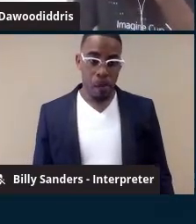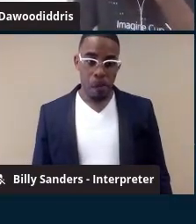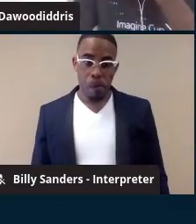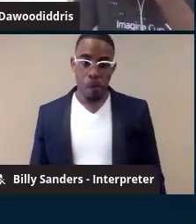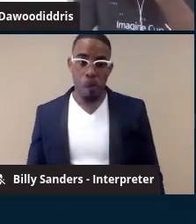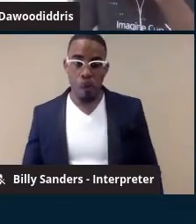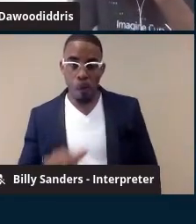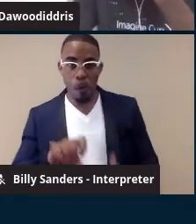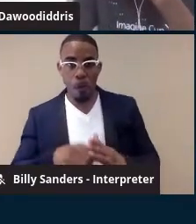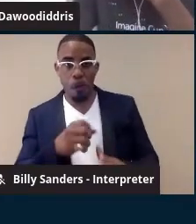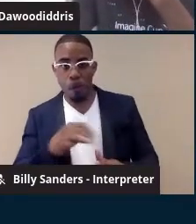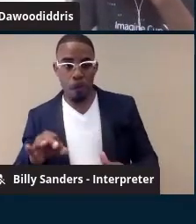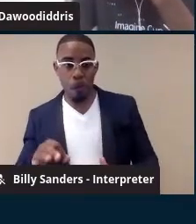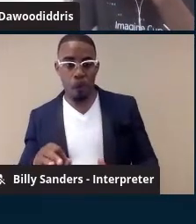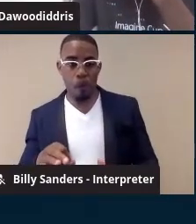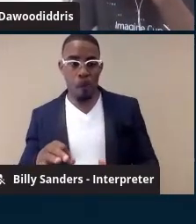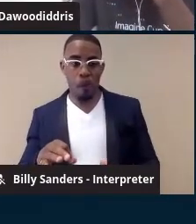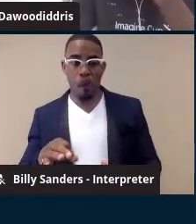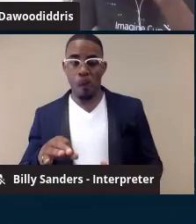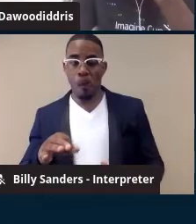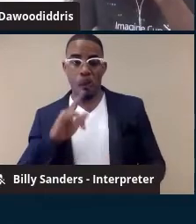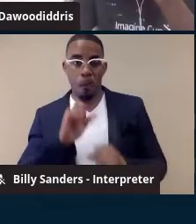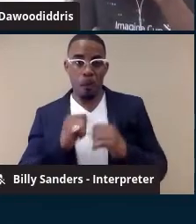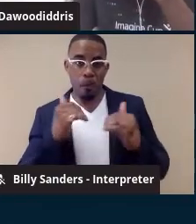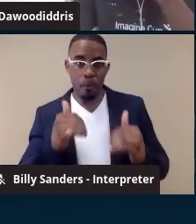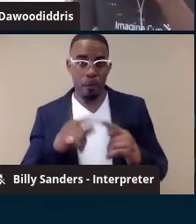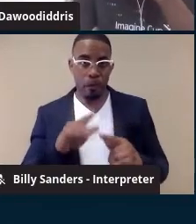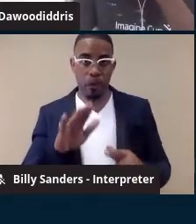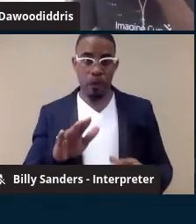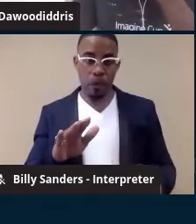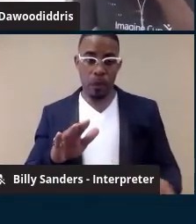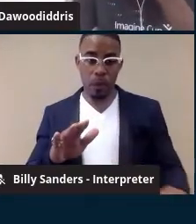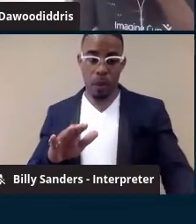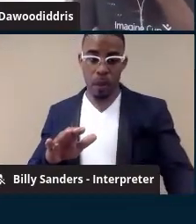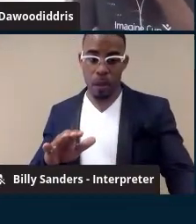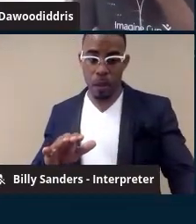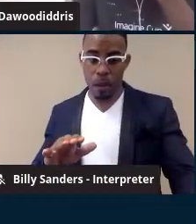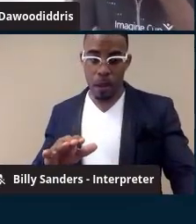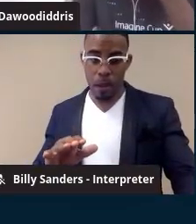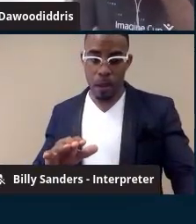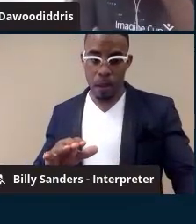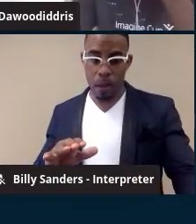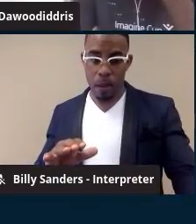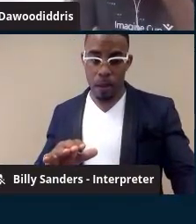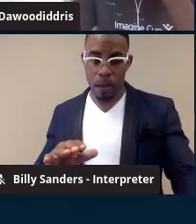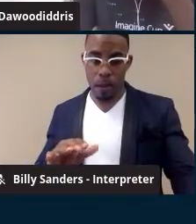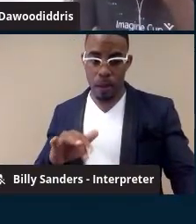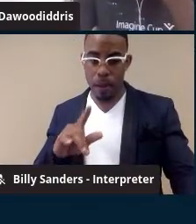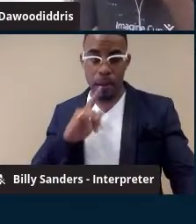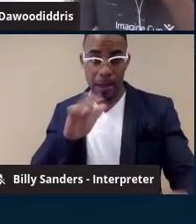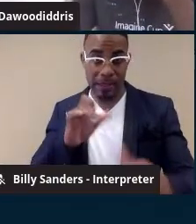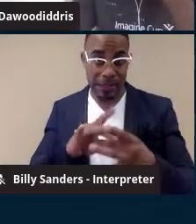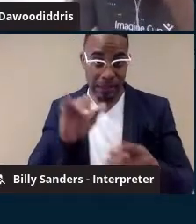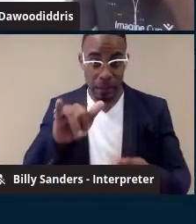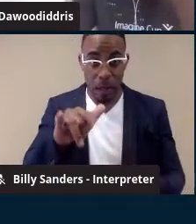is live. Hey, you just actually wrote, your first Node application, and then you're already connecting to the server.